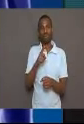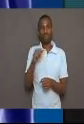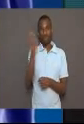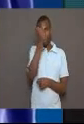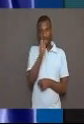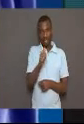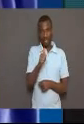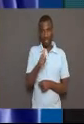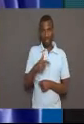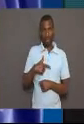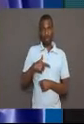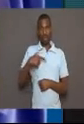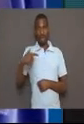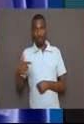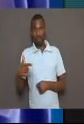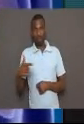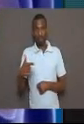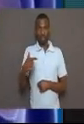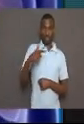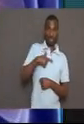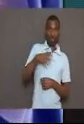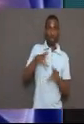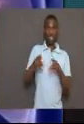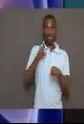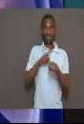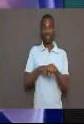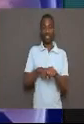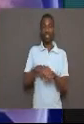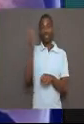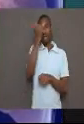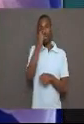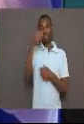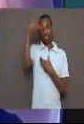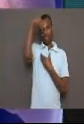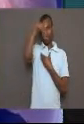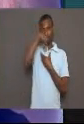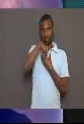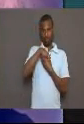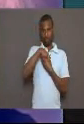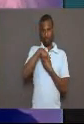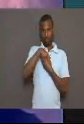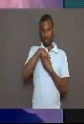This forces the air up and out of the nose and mouth.